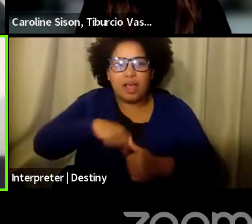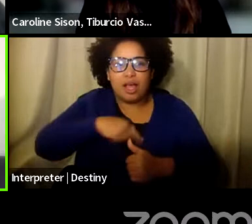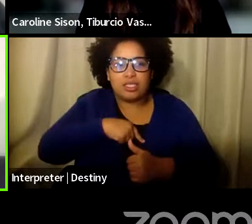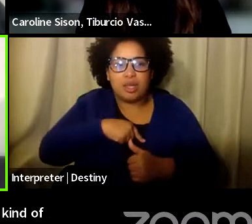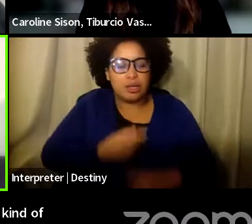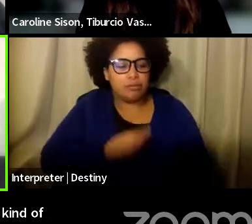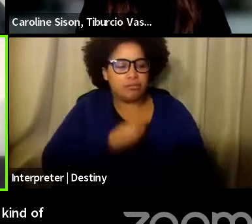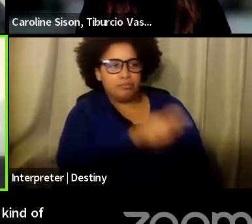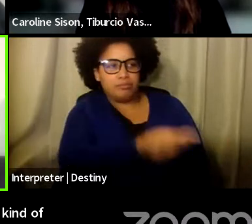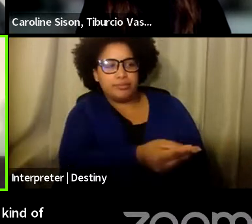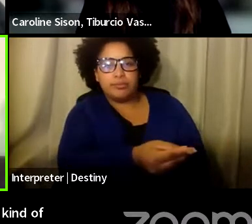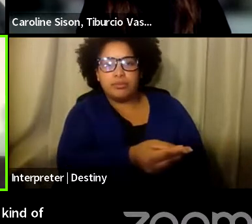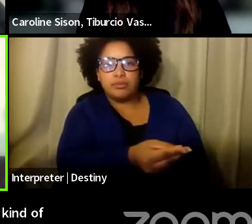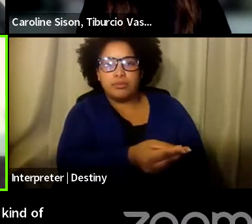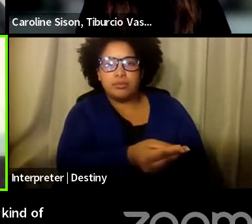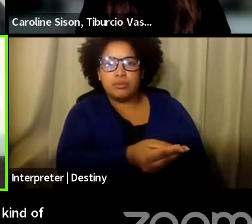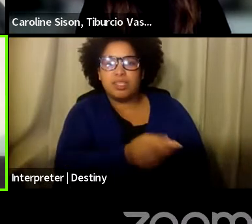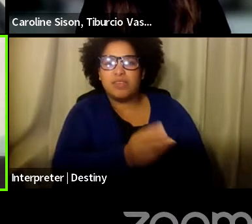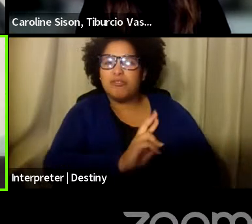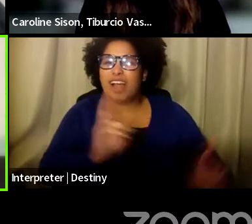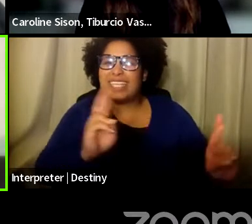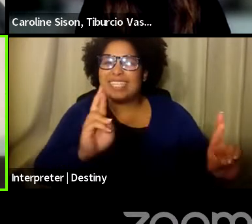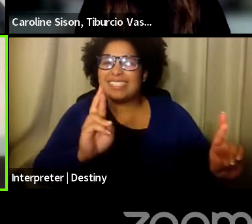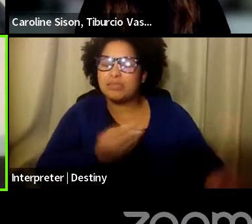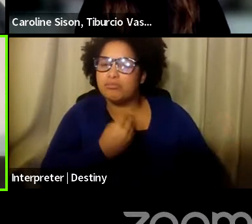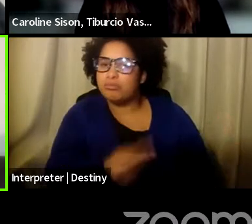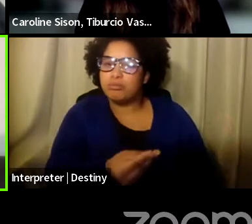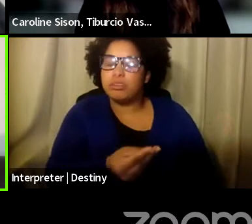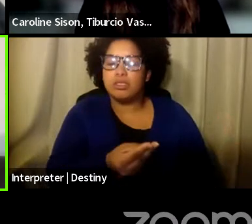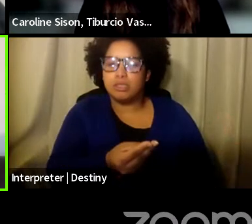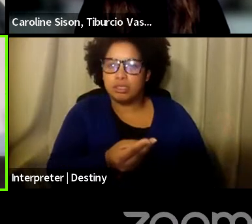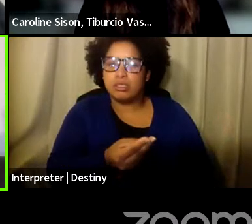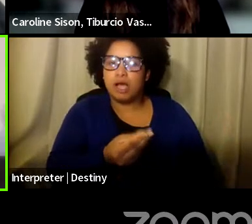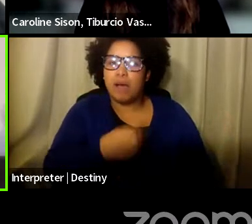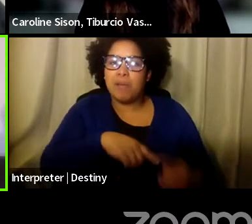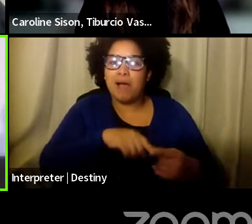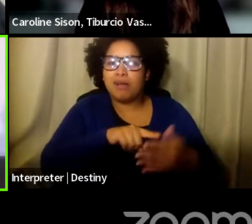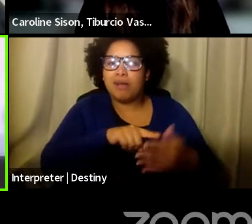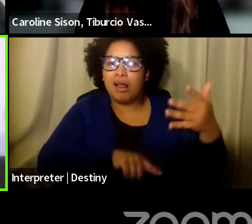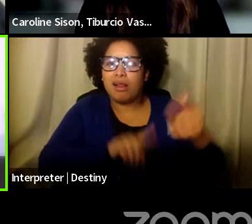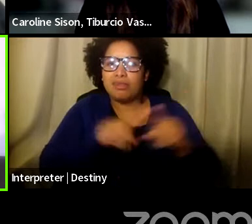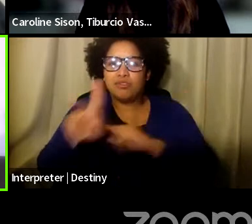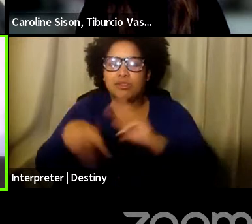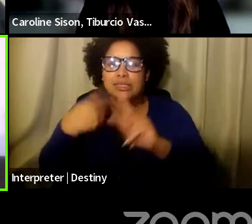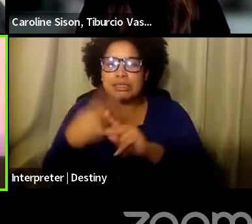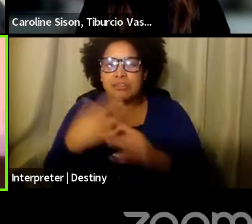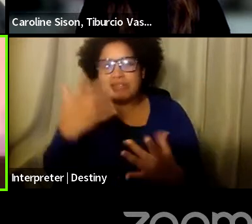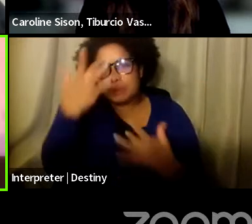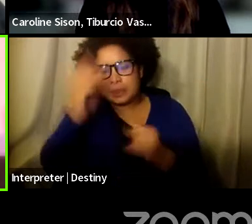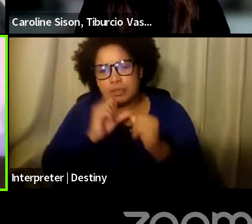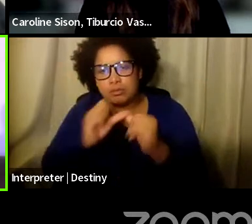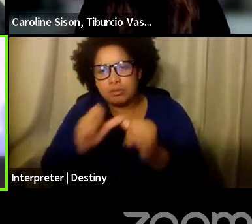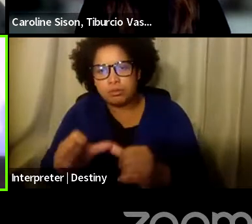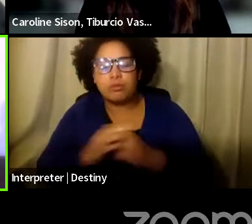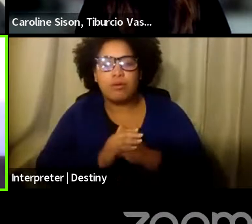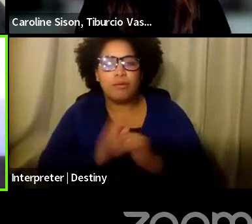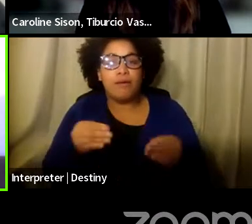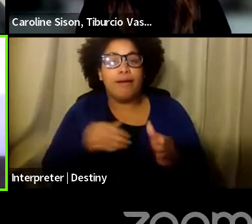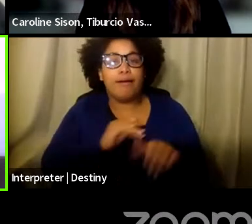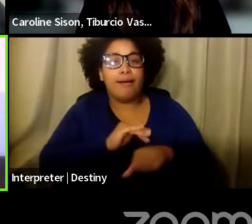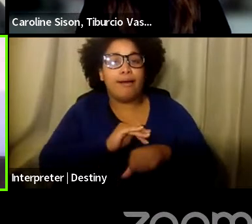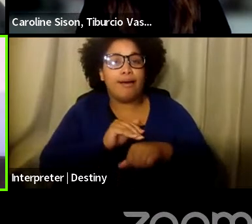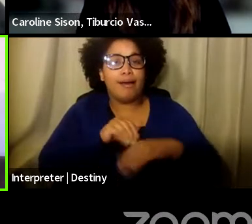pass to them on these multiple chronic diseases, and then give them access to information